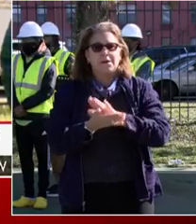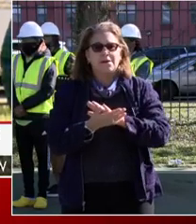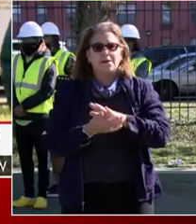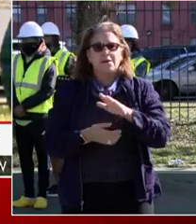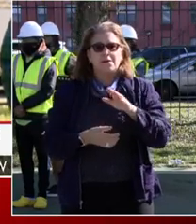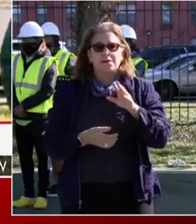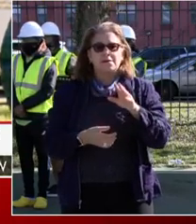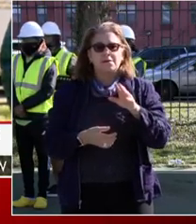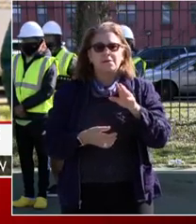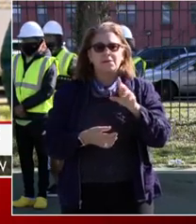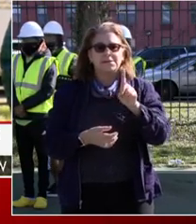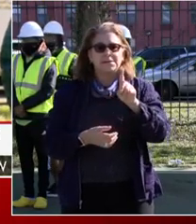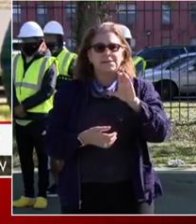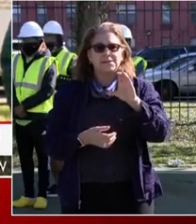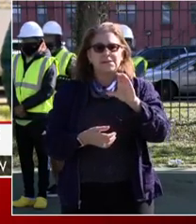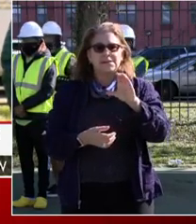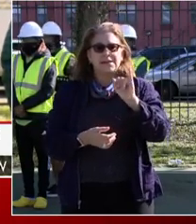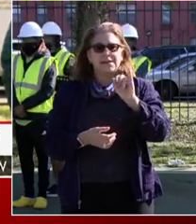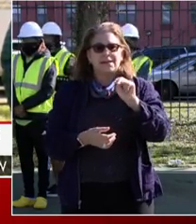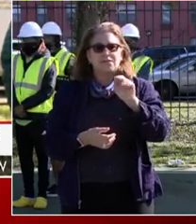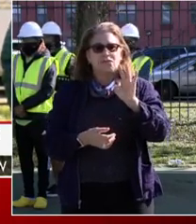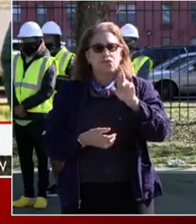dcinfrastructureacademy.org, or you can always go to